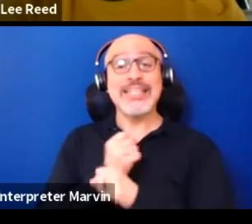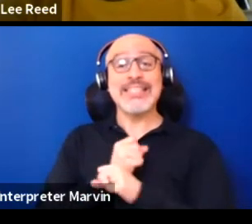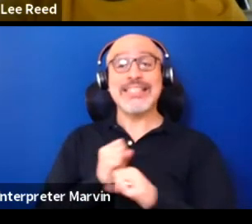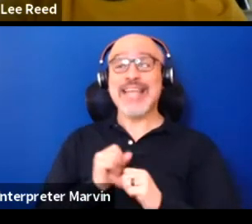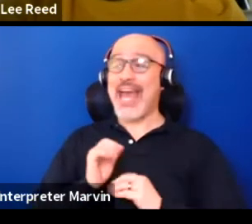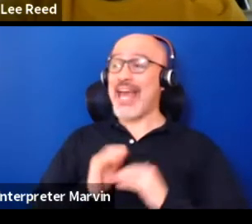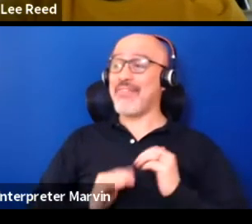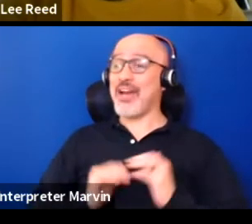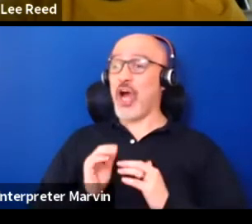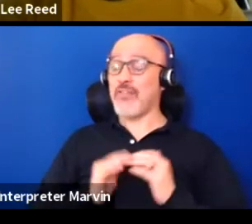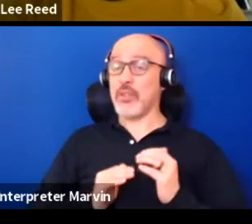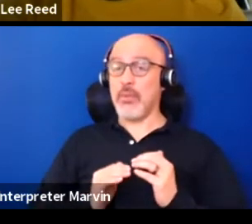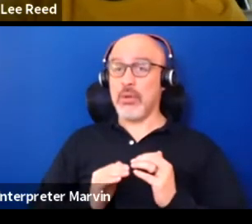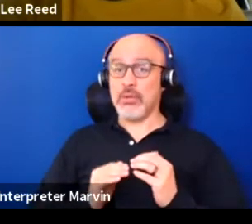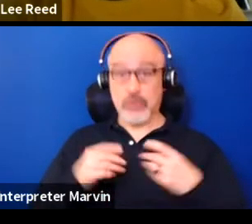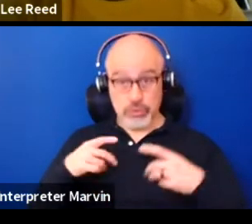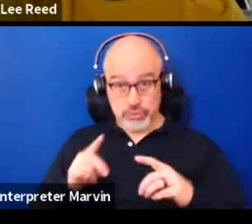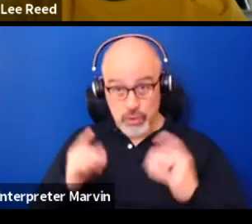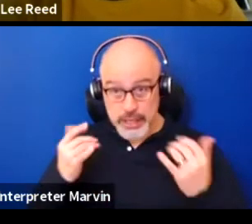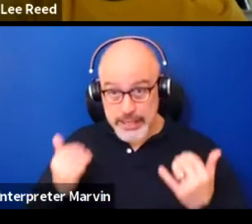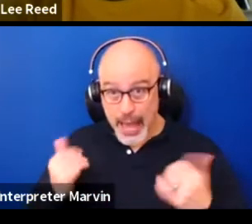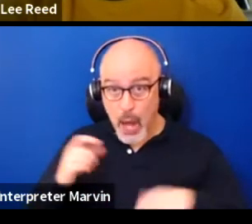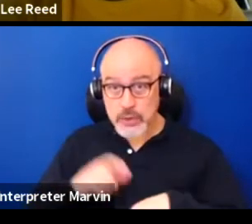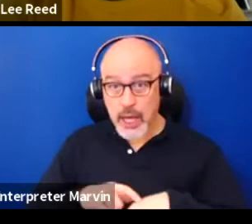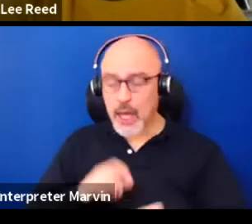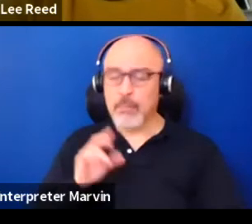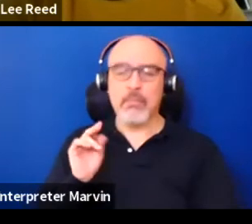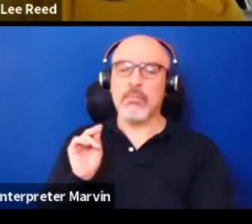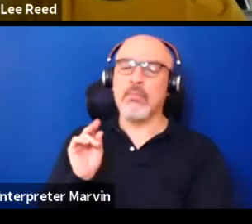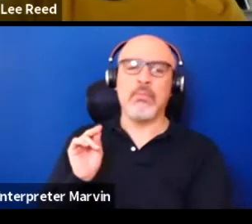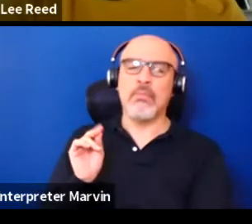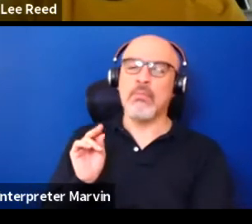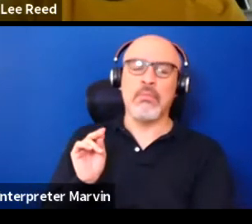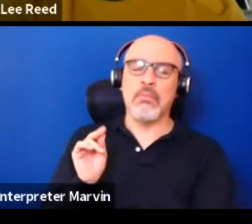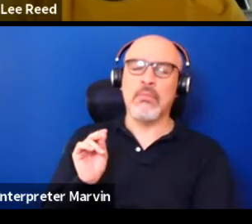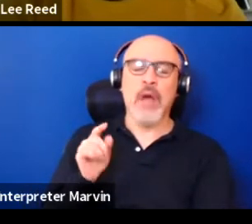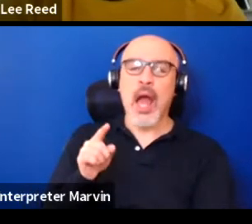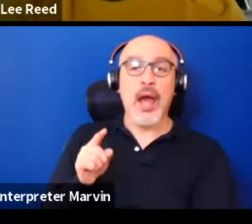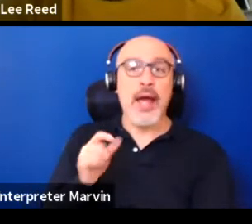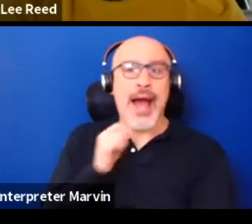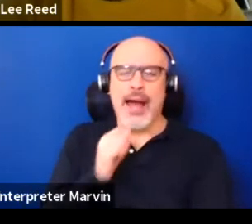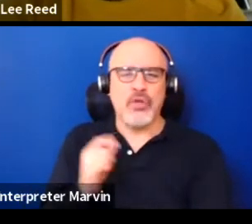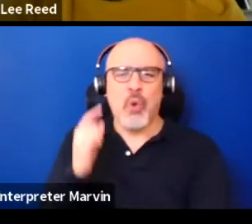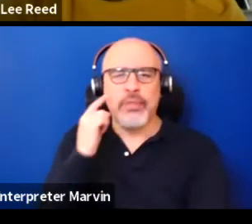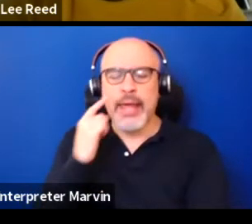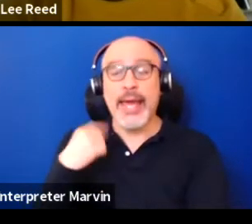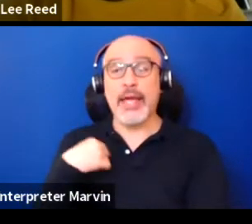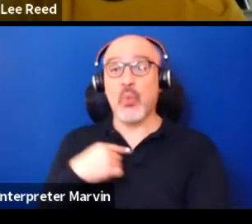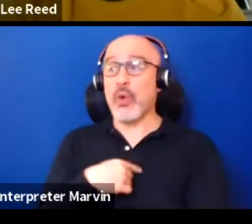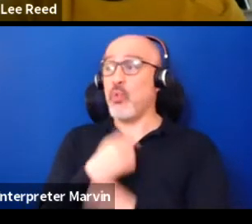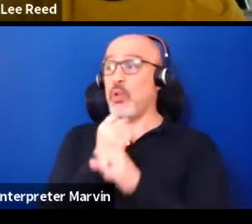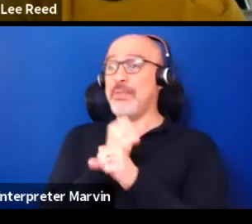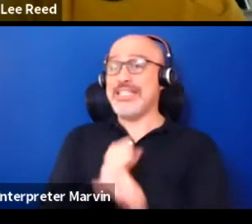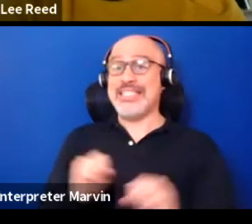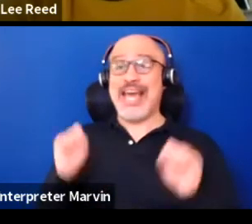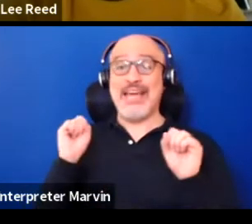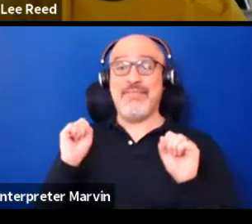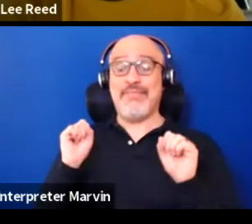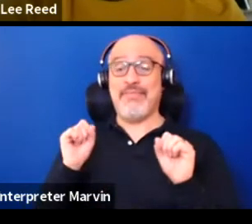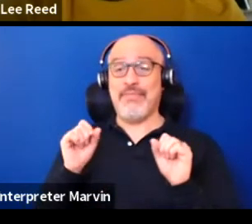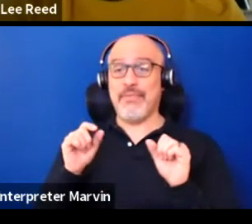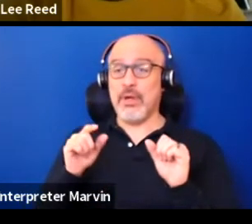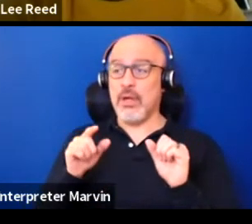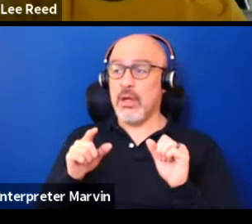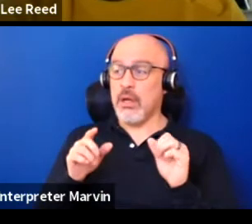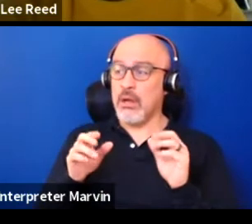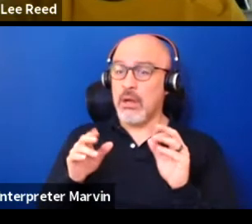we go through times like this. I definitely don't think that we're going to be safe in terms of